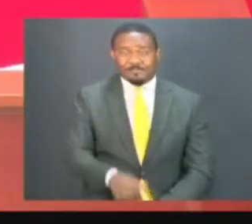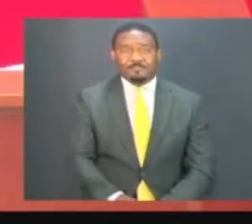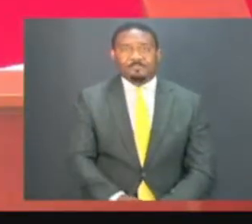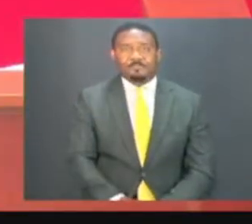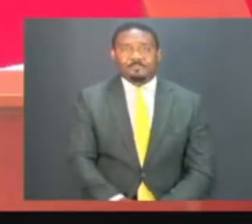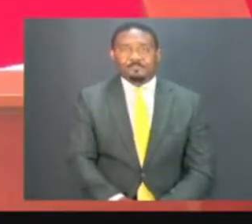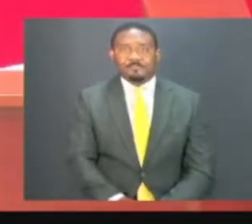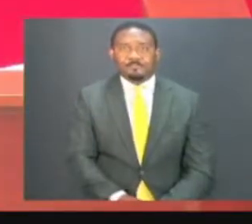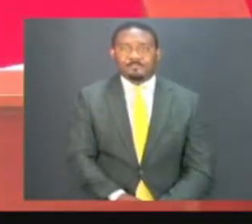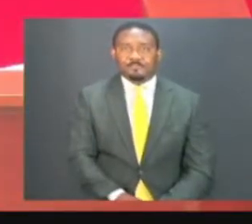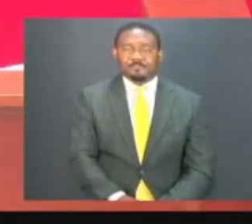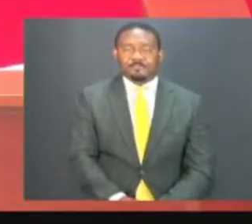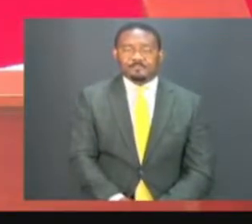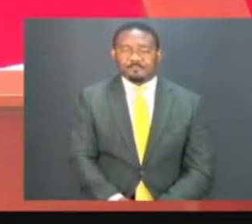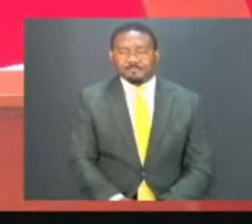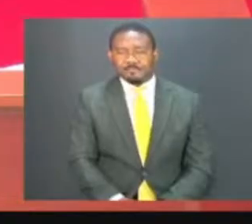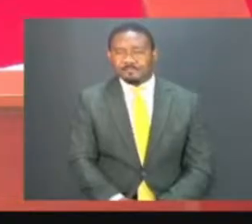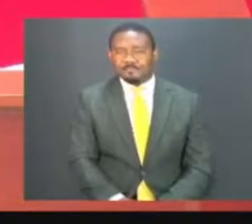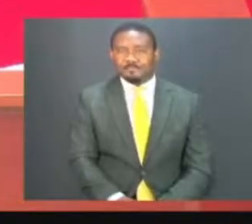Yes, Honorable Frank Afriye.